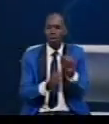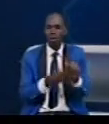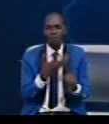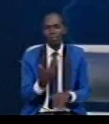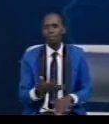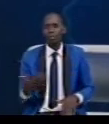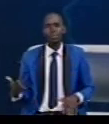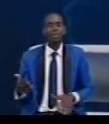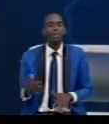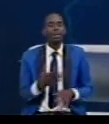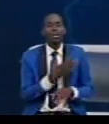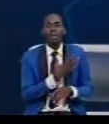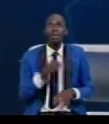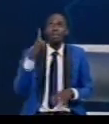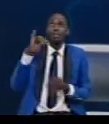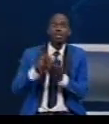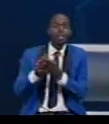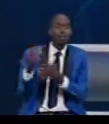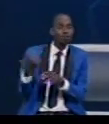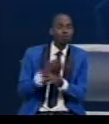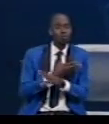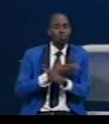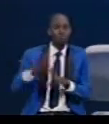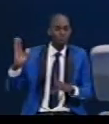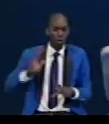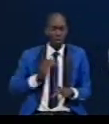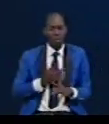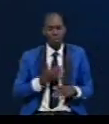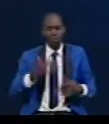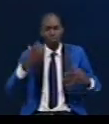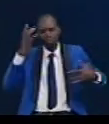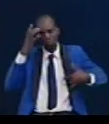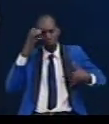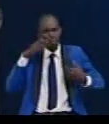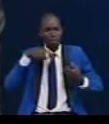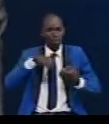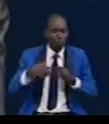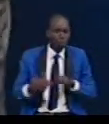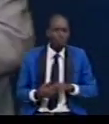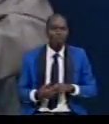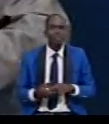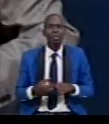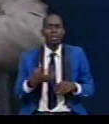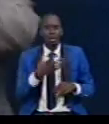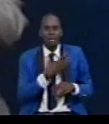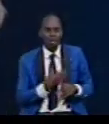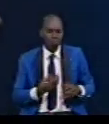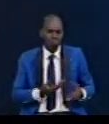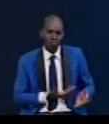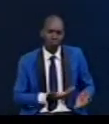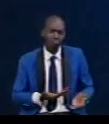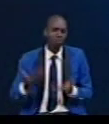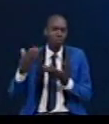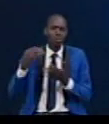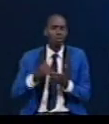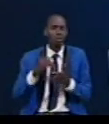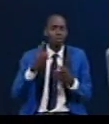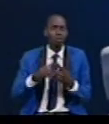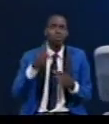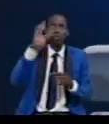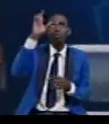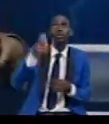all our problems, all our sins, all our sickness, that took all our problems to the cross of Calvary, he can